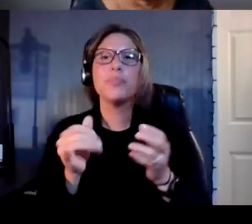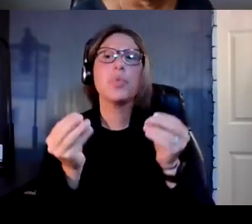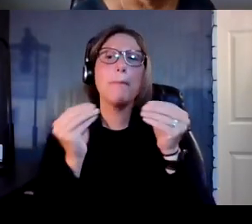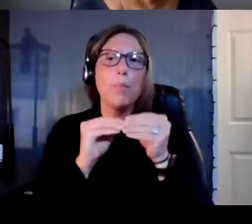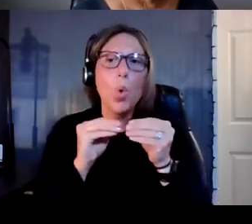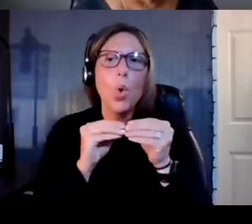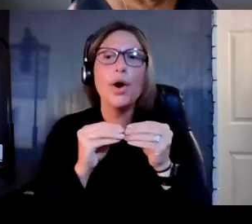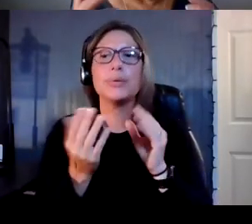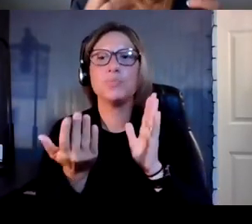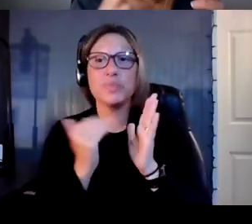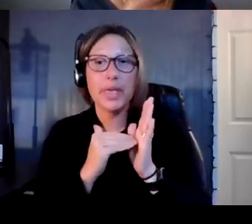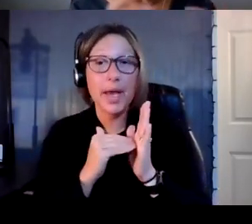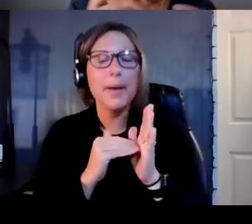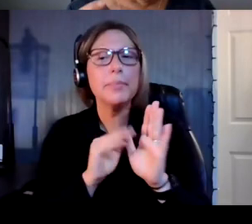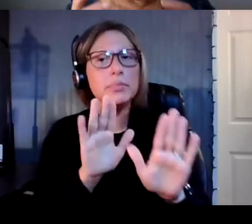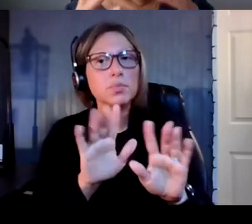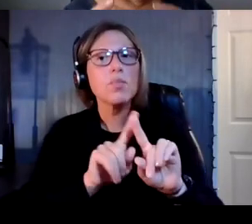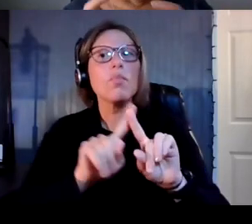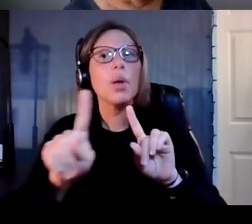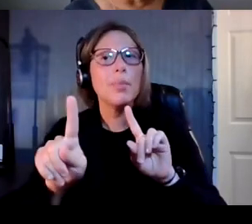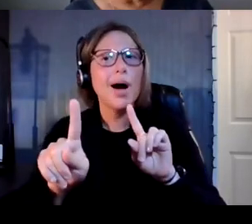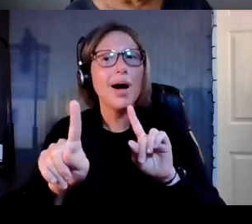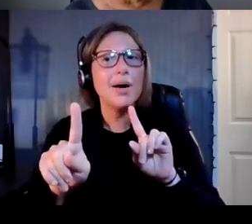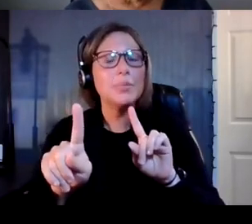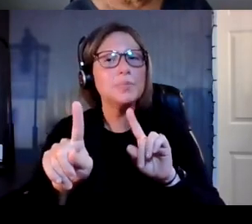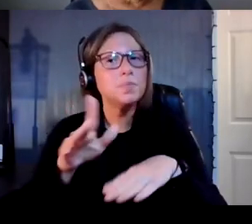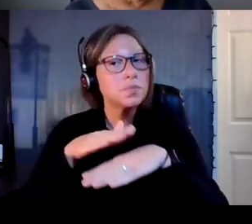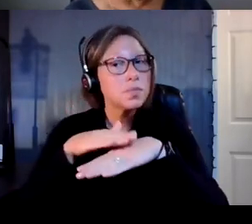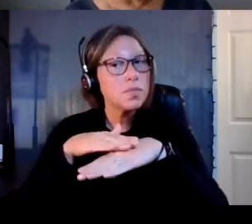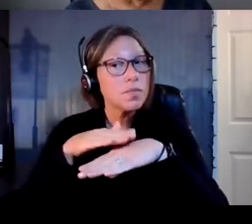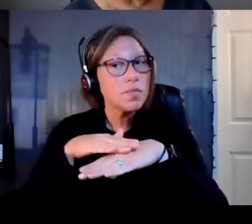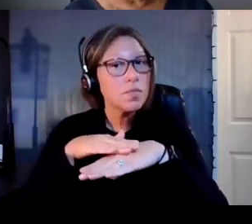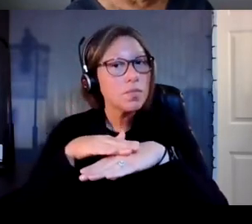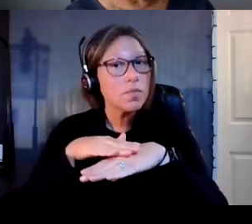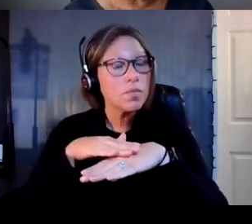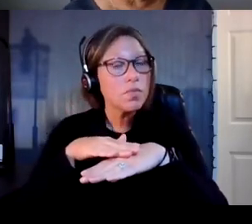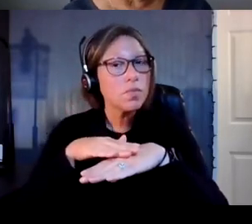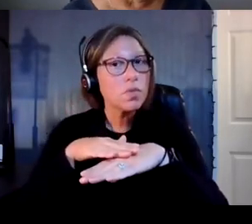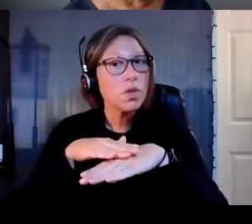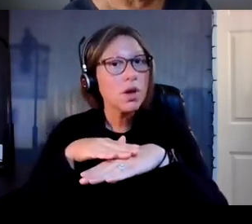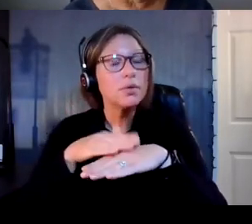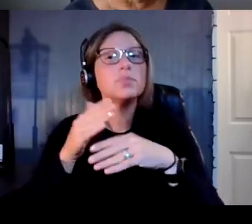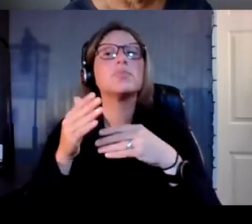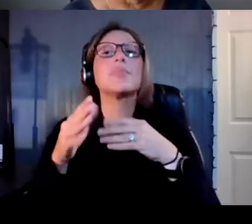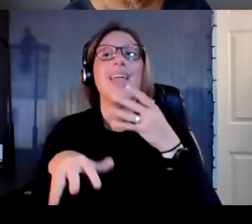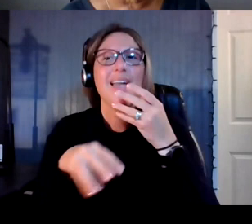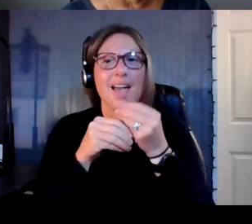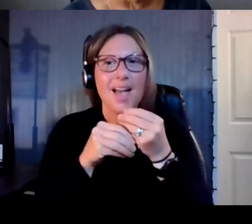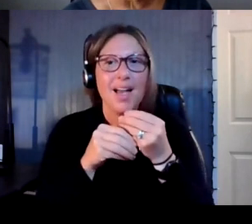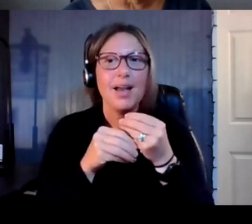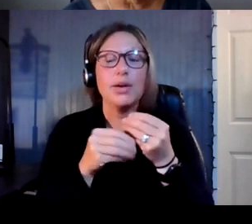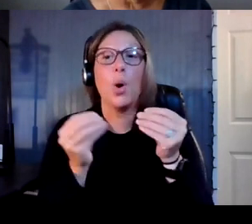or whatever. But once again, I would caution you to go on and put whatever that is. So